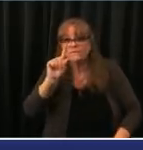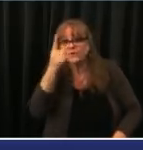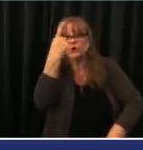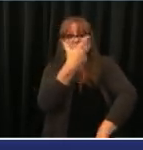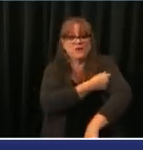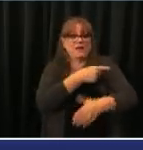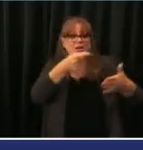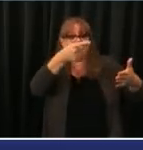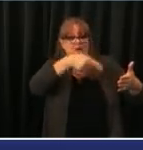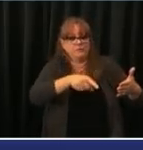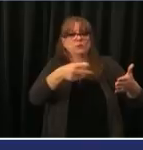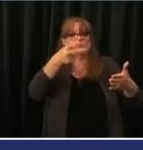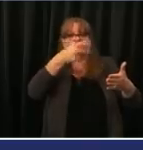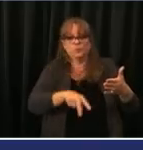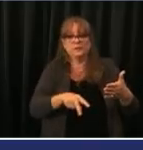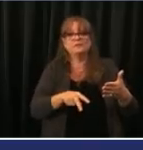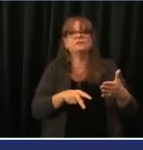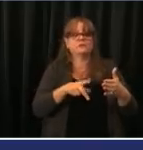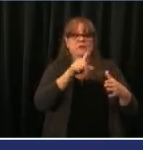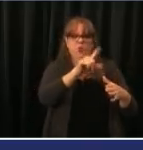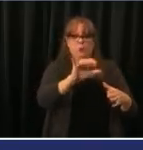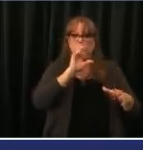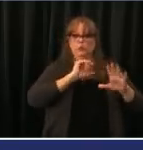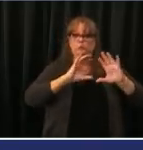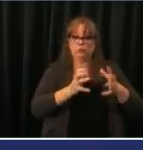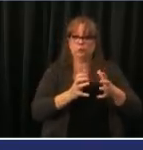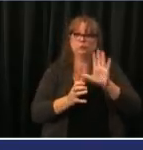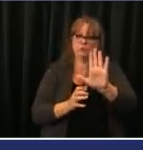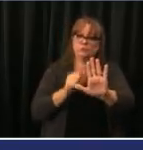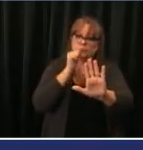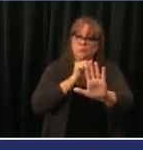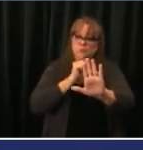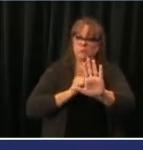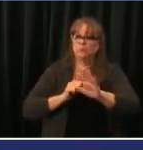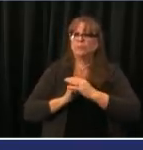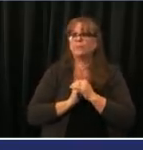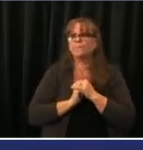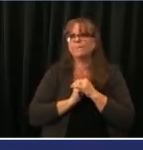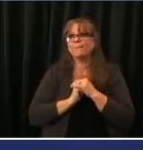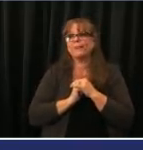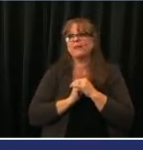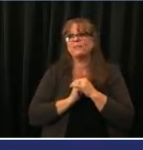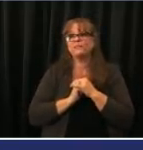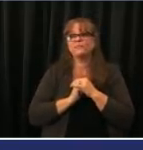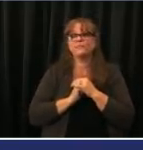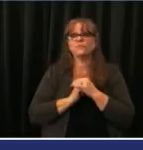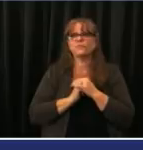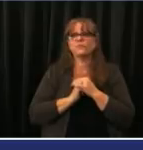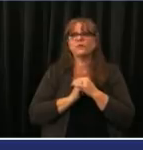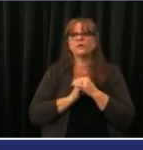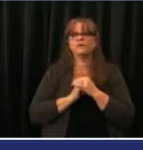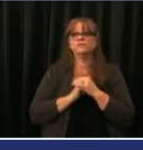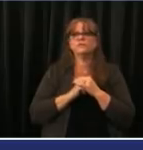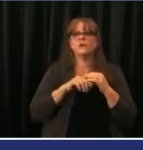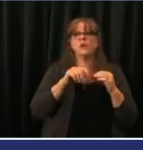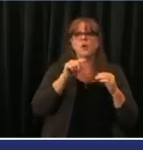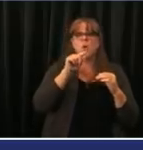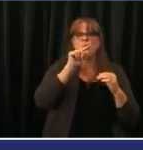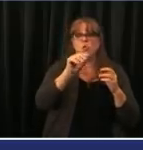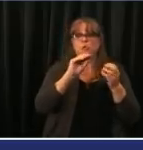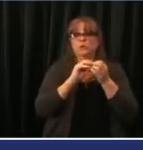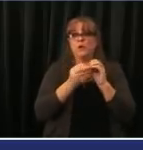up in the next few weeks, and many of you will next week. And these numbers don't even include